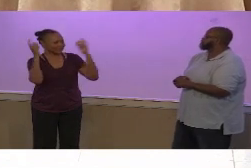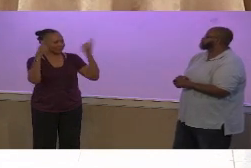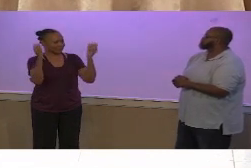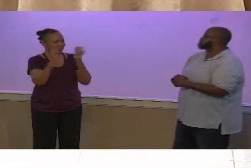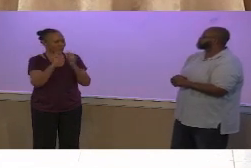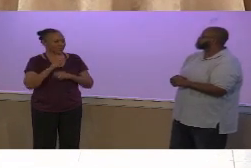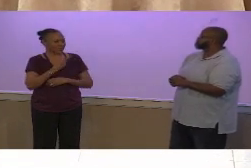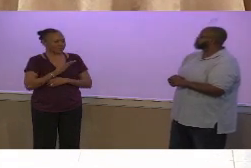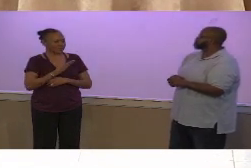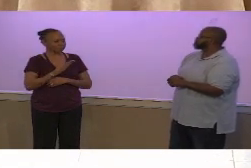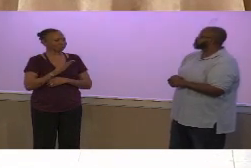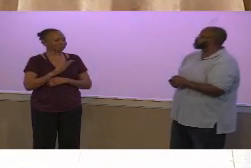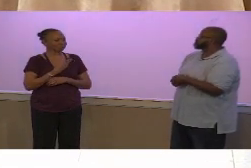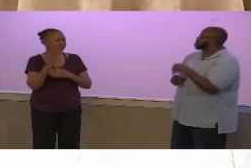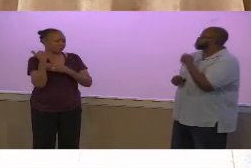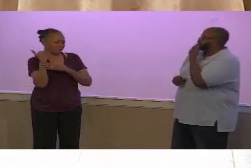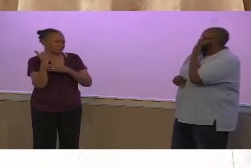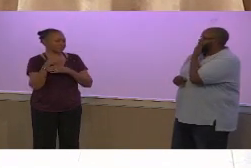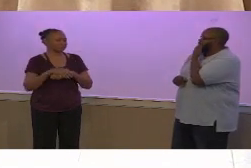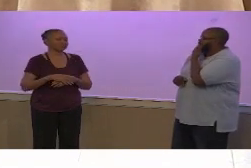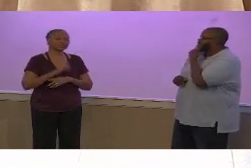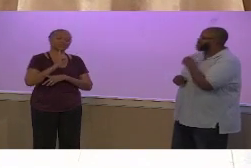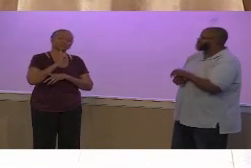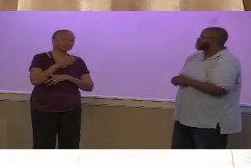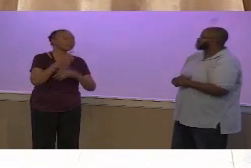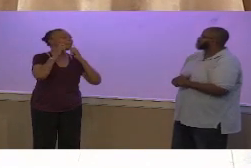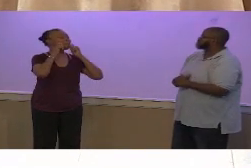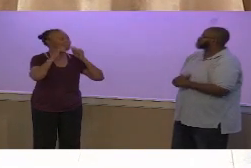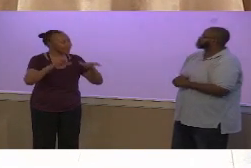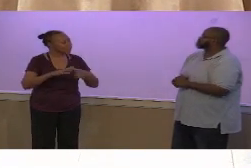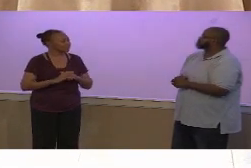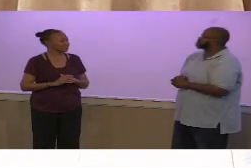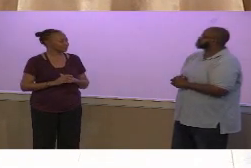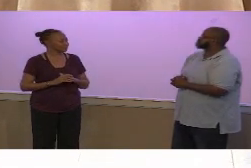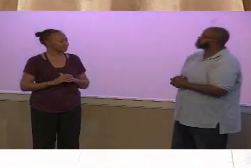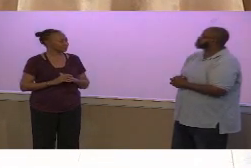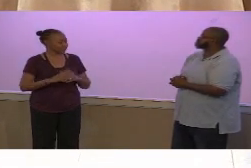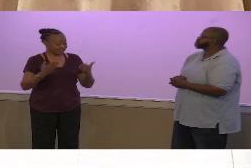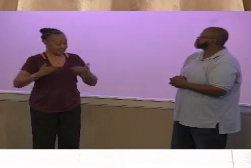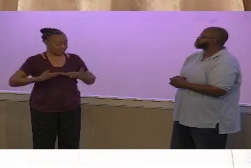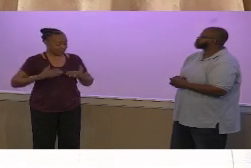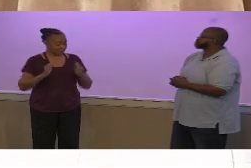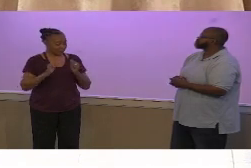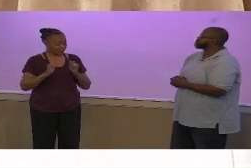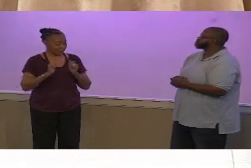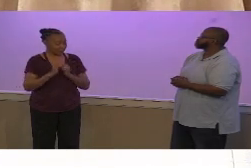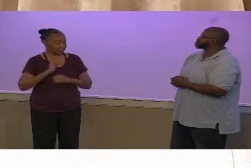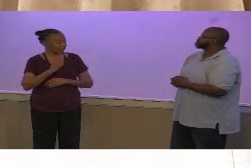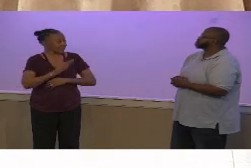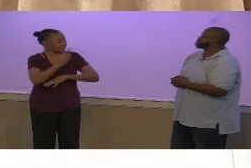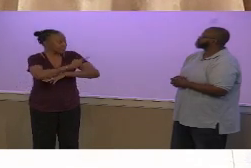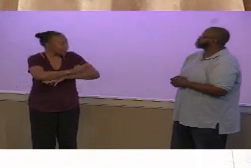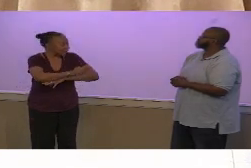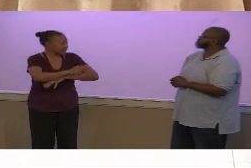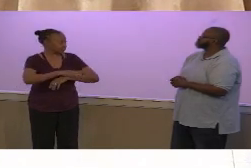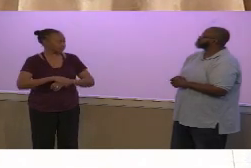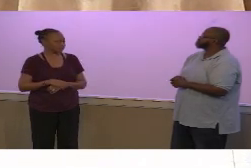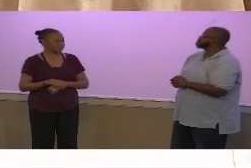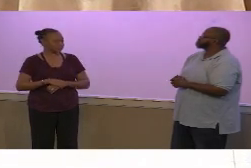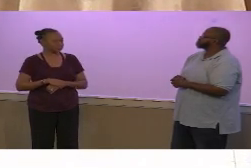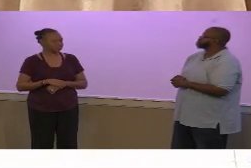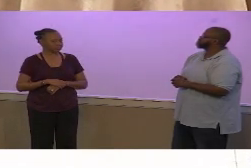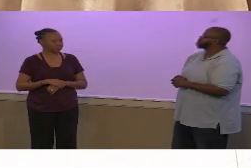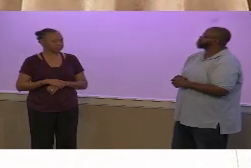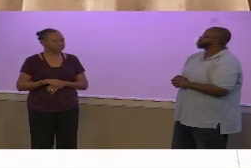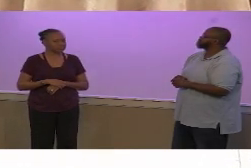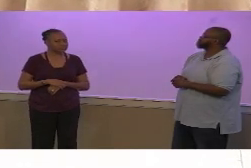past 21 years. And it is truly a blessing to be able to have him with us today, even virtually. Aline,